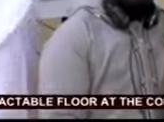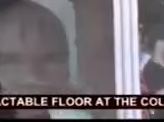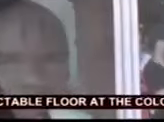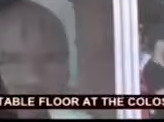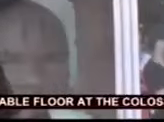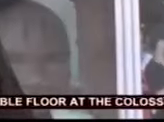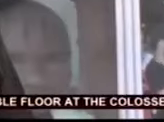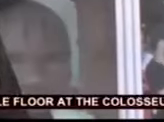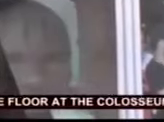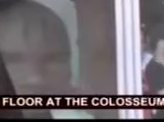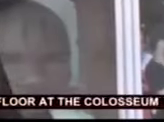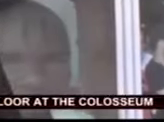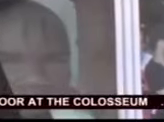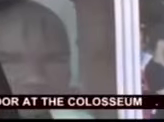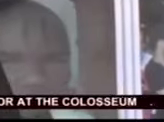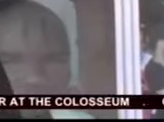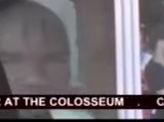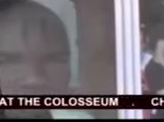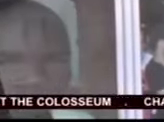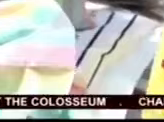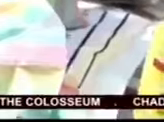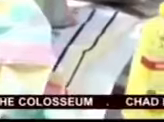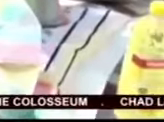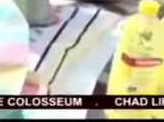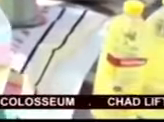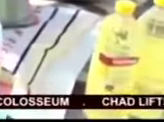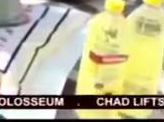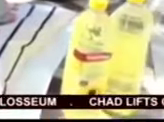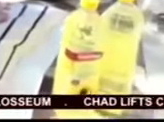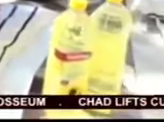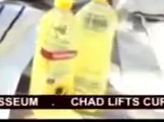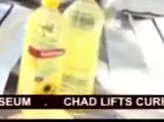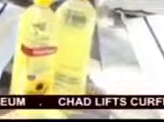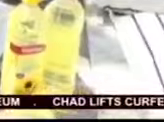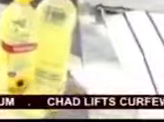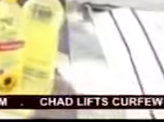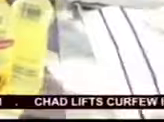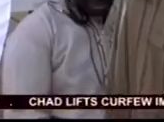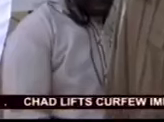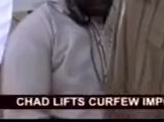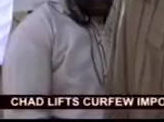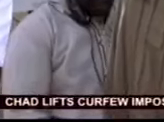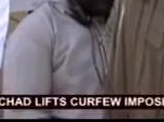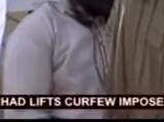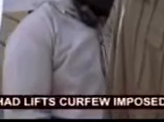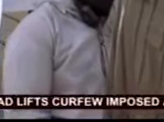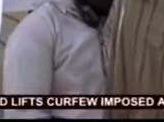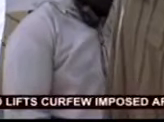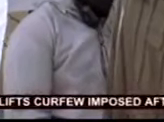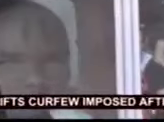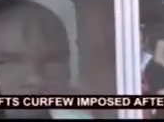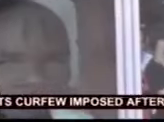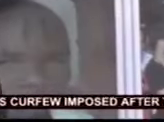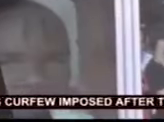dol fanam me yalon gon kata laro ka ala kanan ko rendi nin ala ma ala ma koy ngala tararo ke nim muslimol